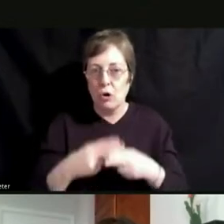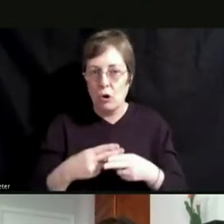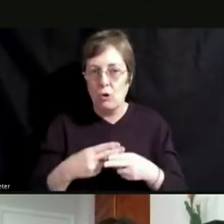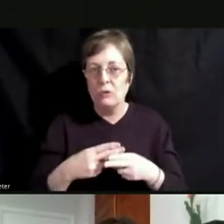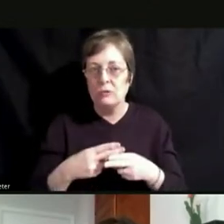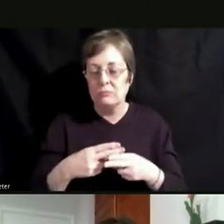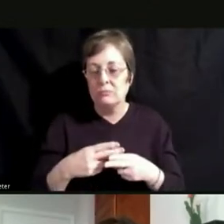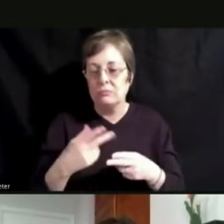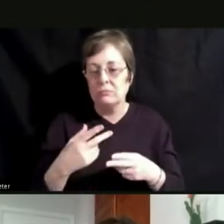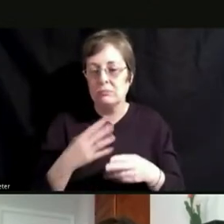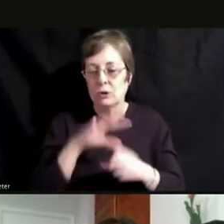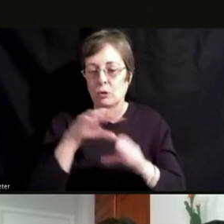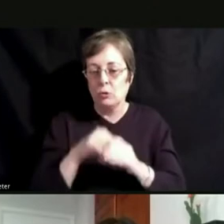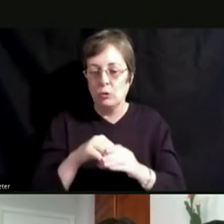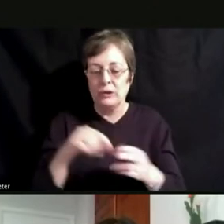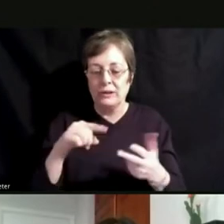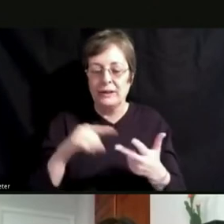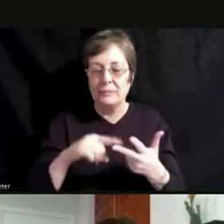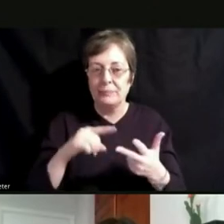that pillar